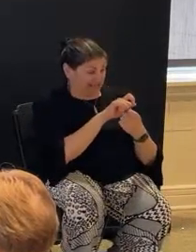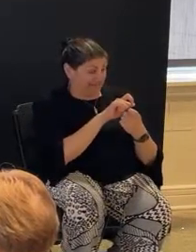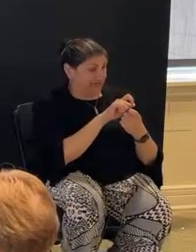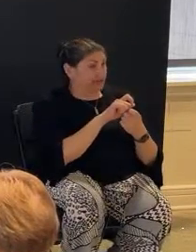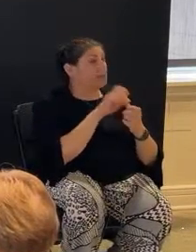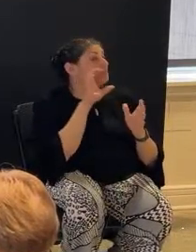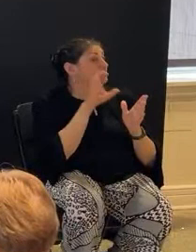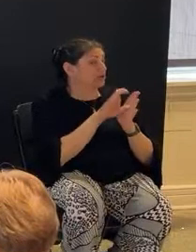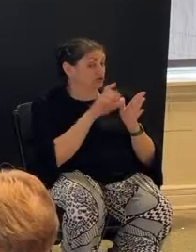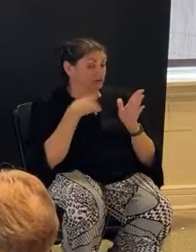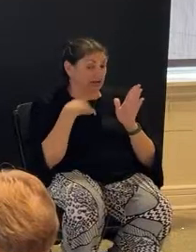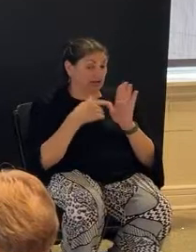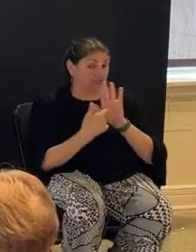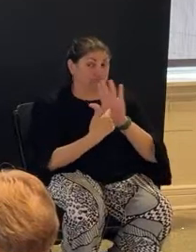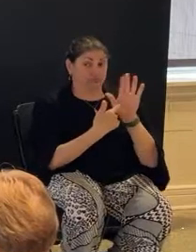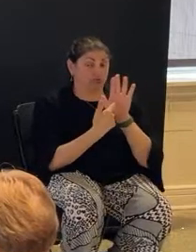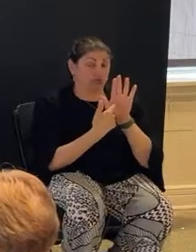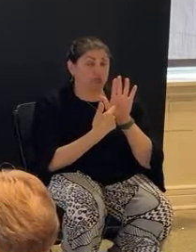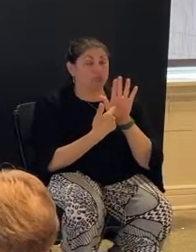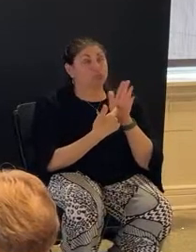always,